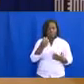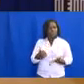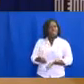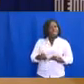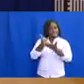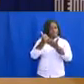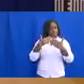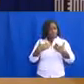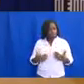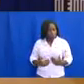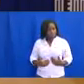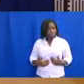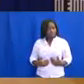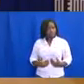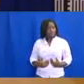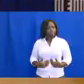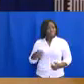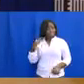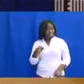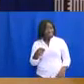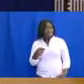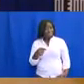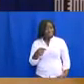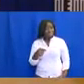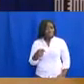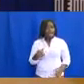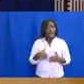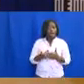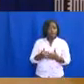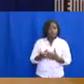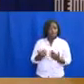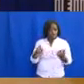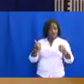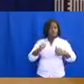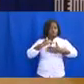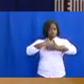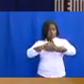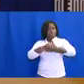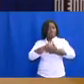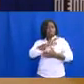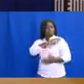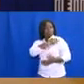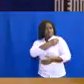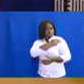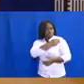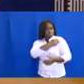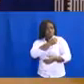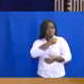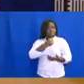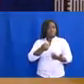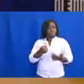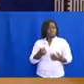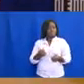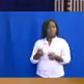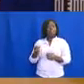our immune systems. This is how we can prevent our health care services and our heroic